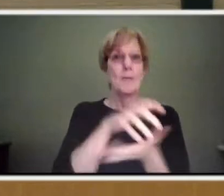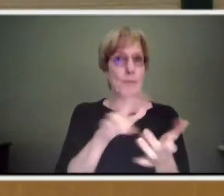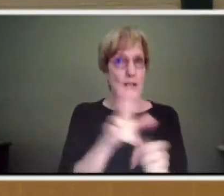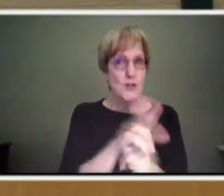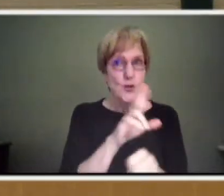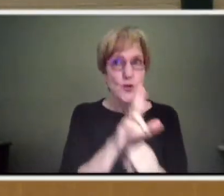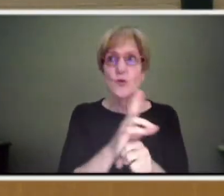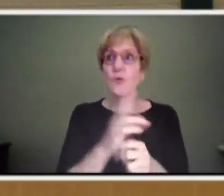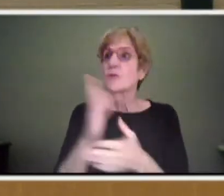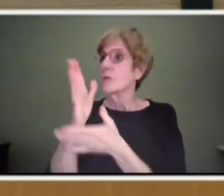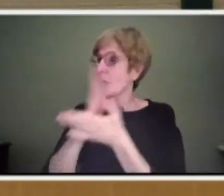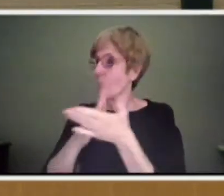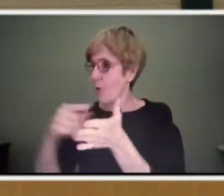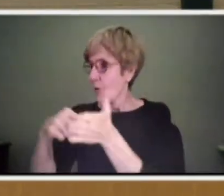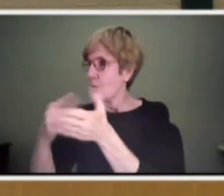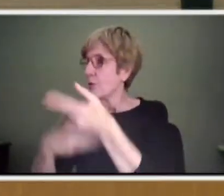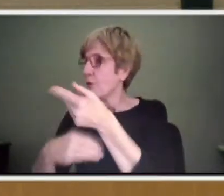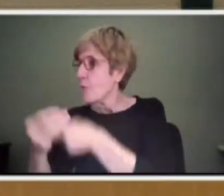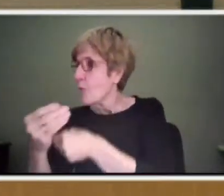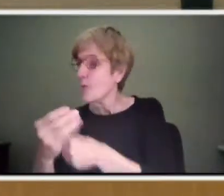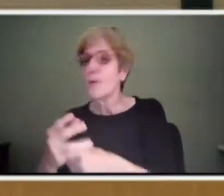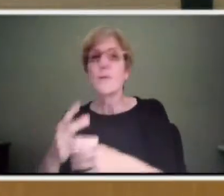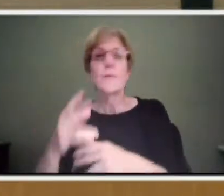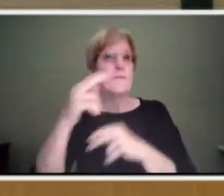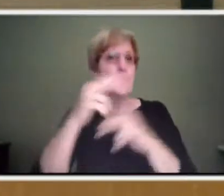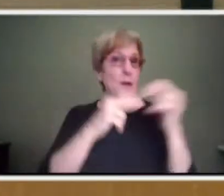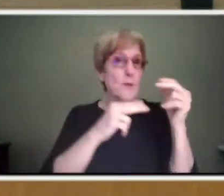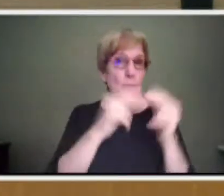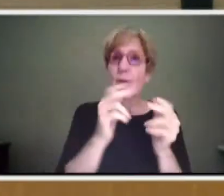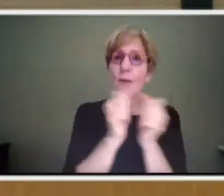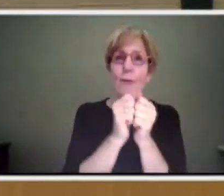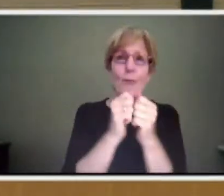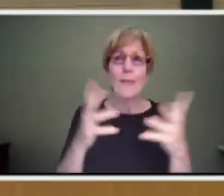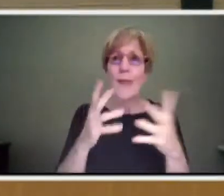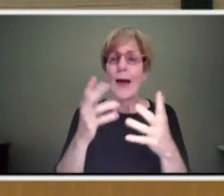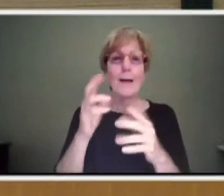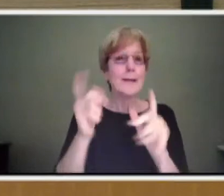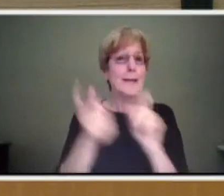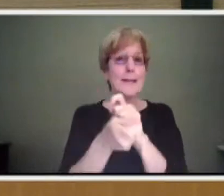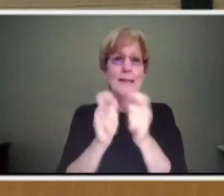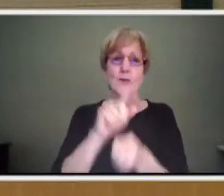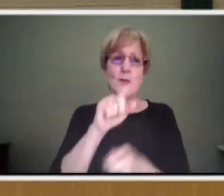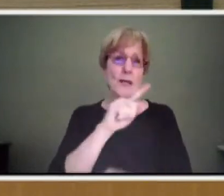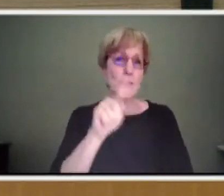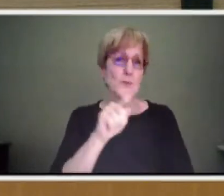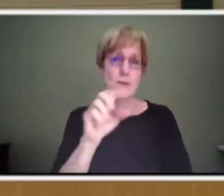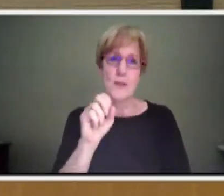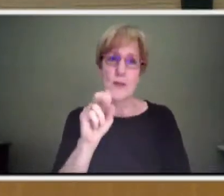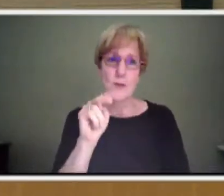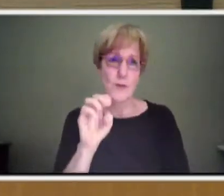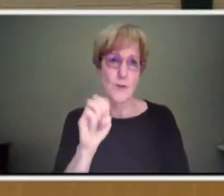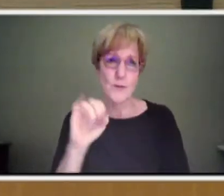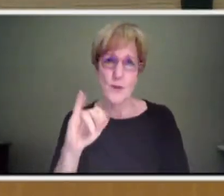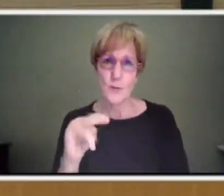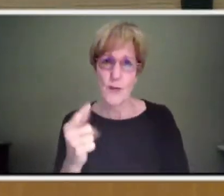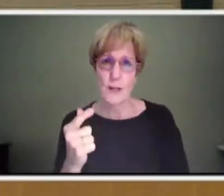component, can be built here without any rezoning at all. You need something that's well thought out,